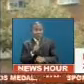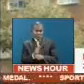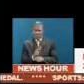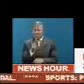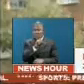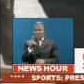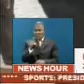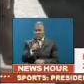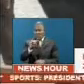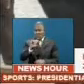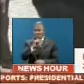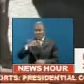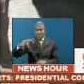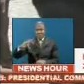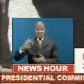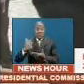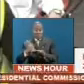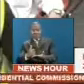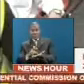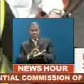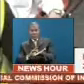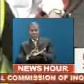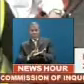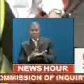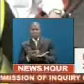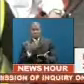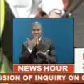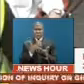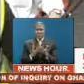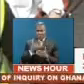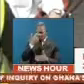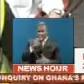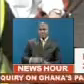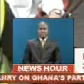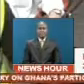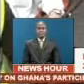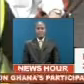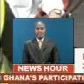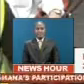barely tested ZMapp treatment that has shown positive early results.